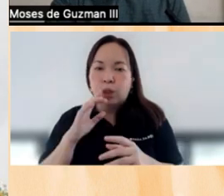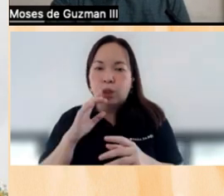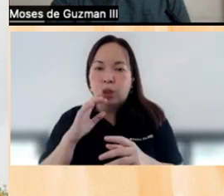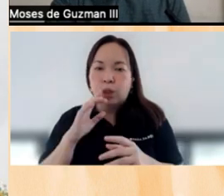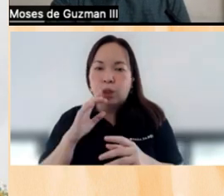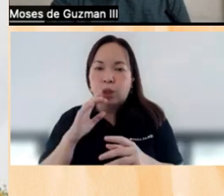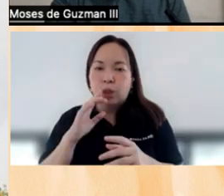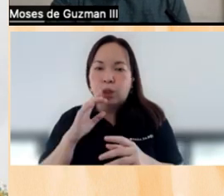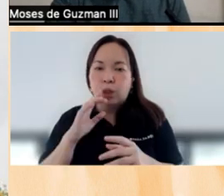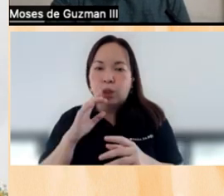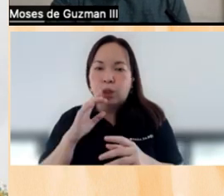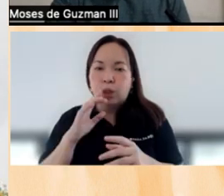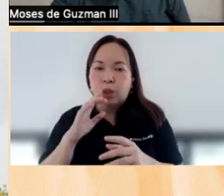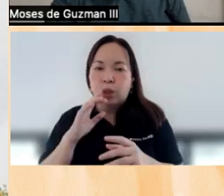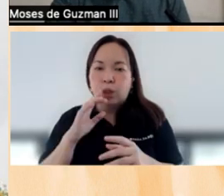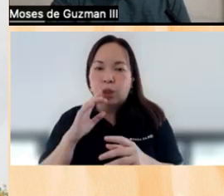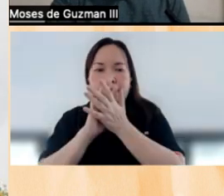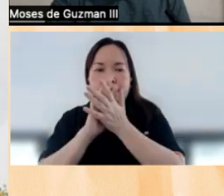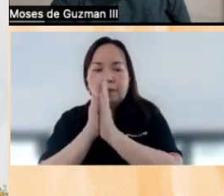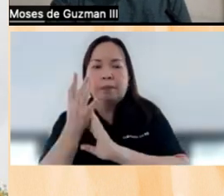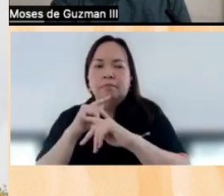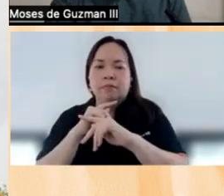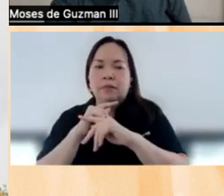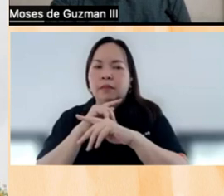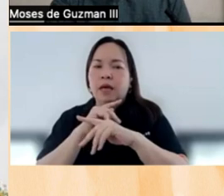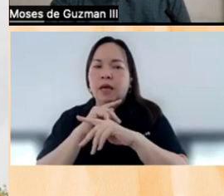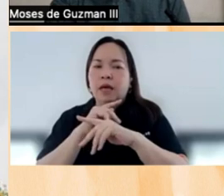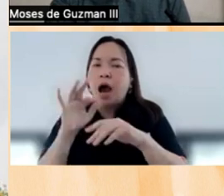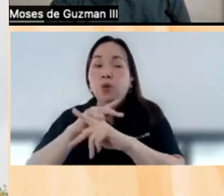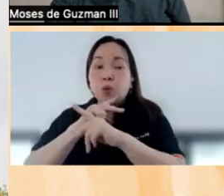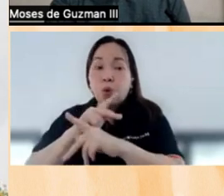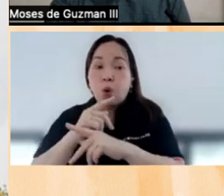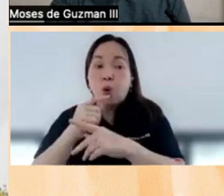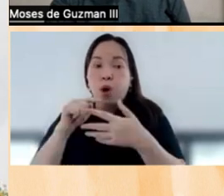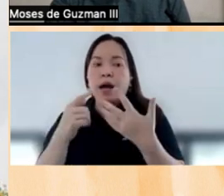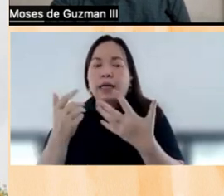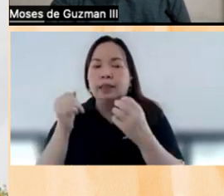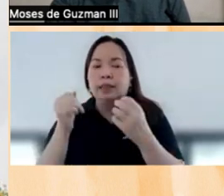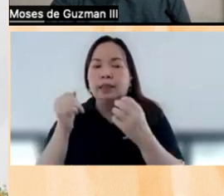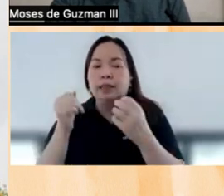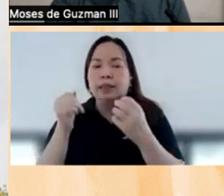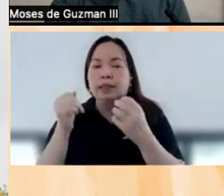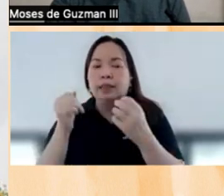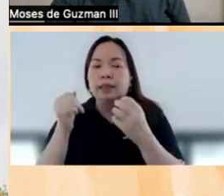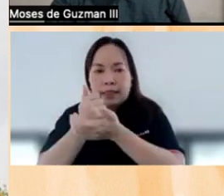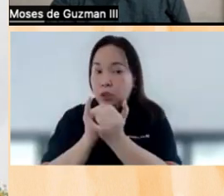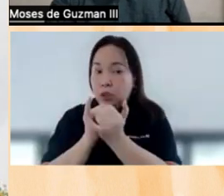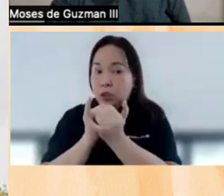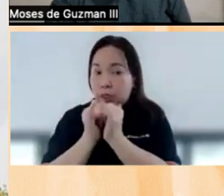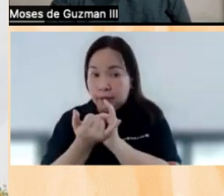being proactive about mental health. No or limited access to lethal